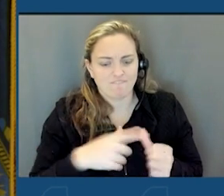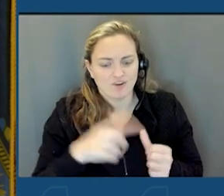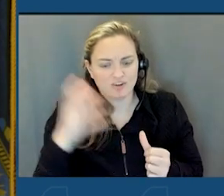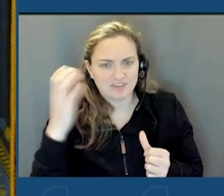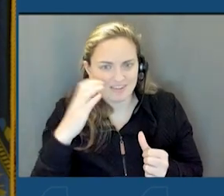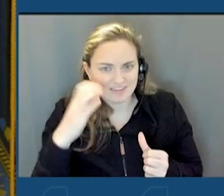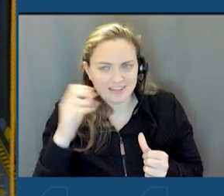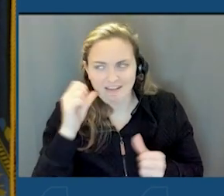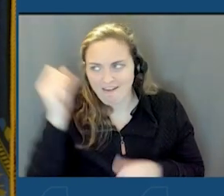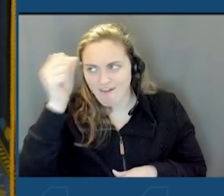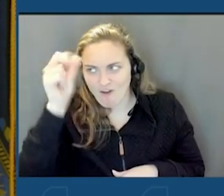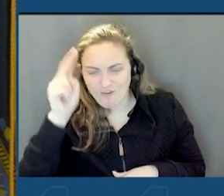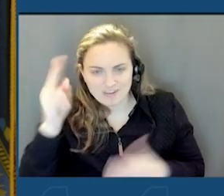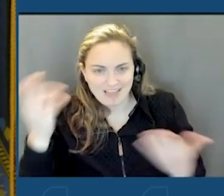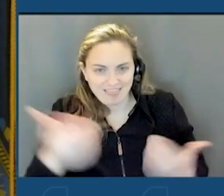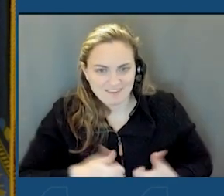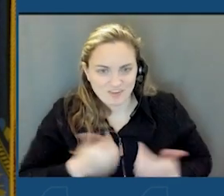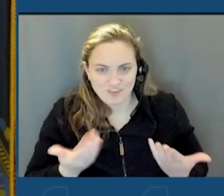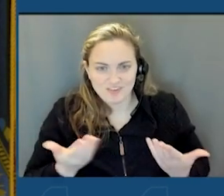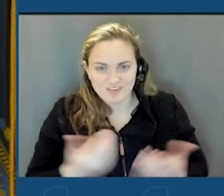uncles, you know.